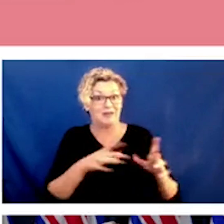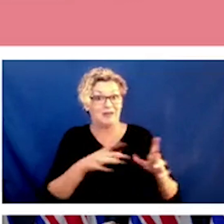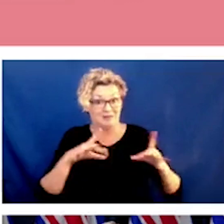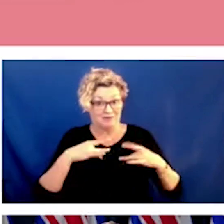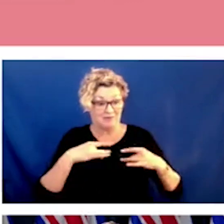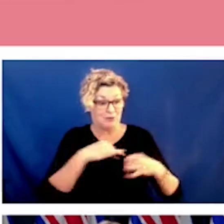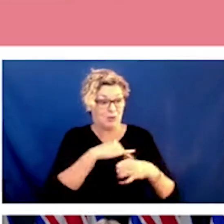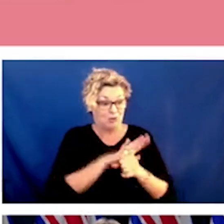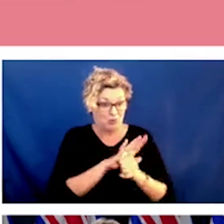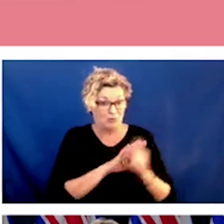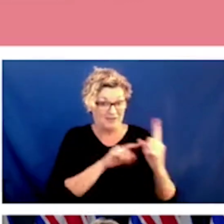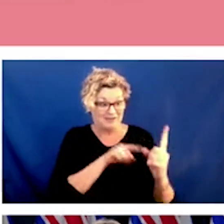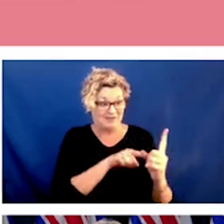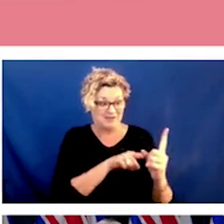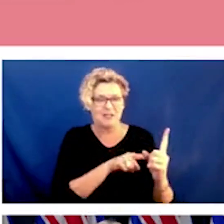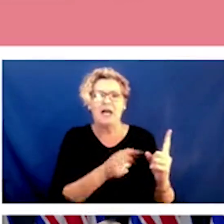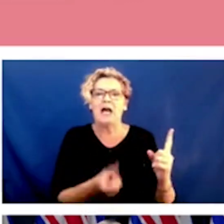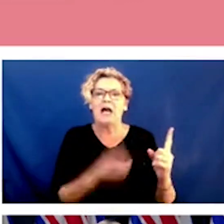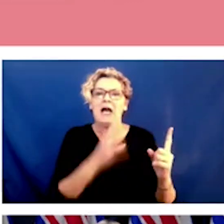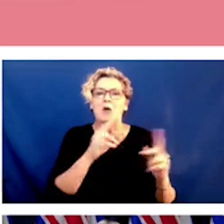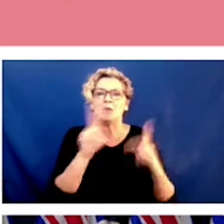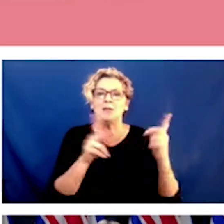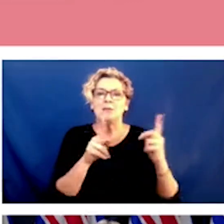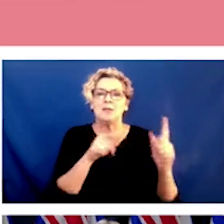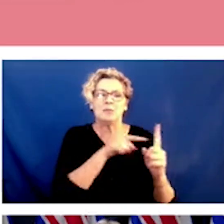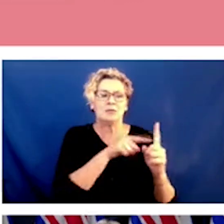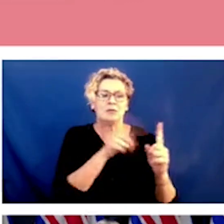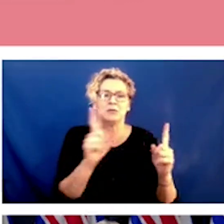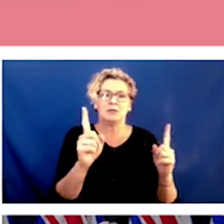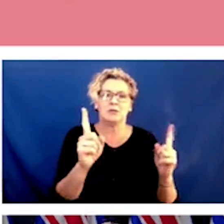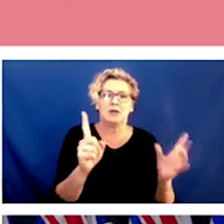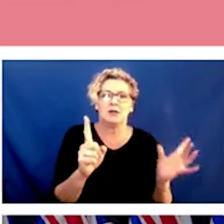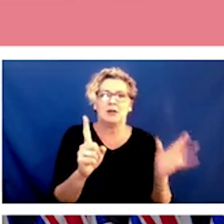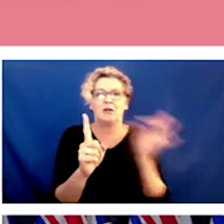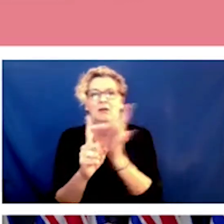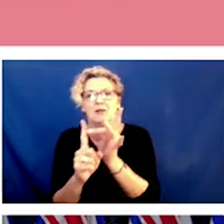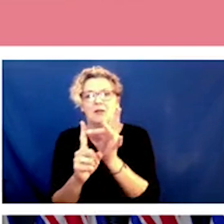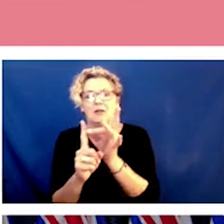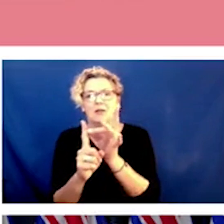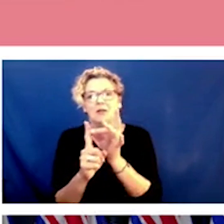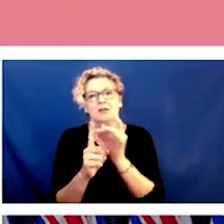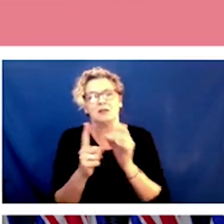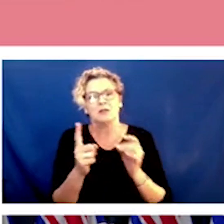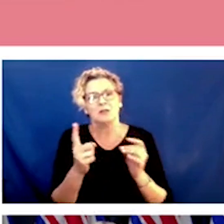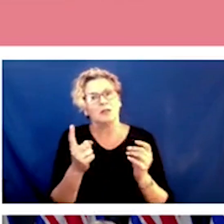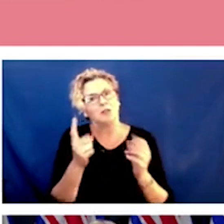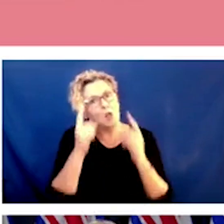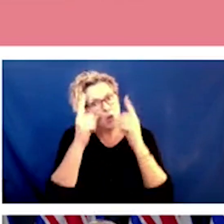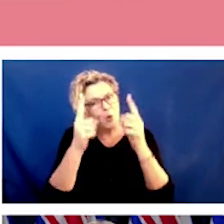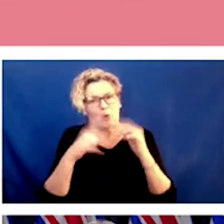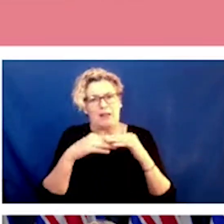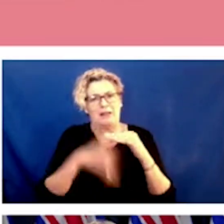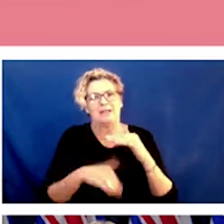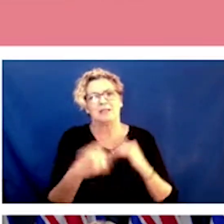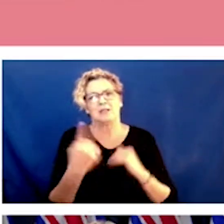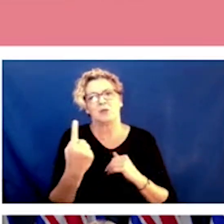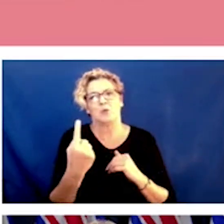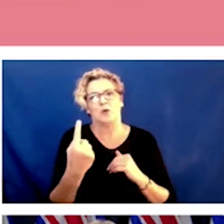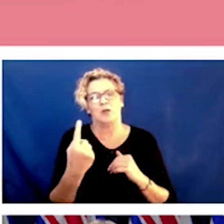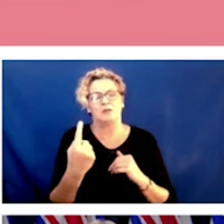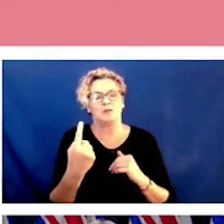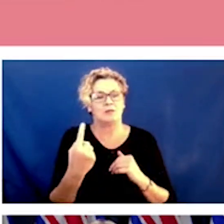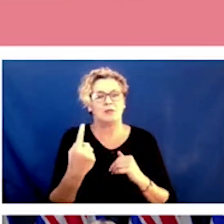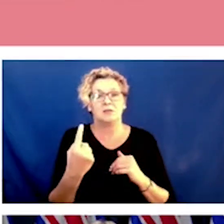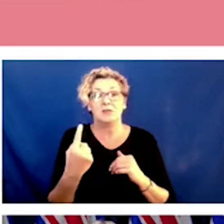first is what we call the reproductive number, so the RT. And on average, this shows us that we have